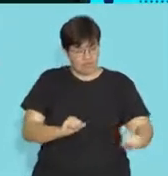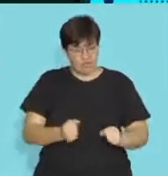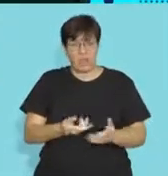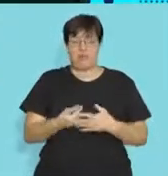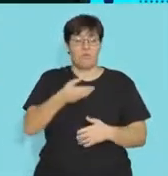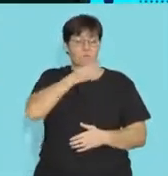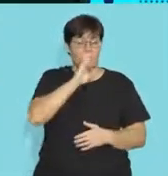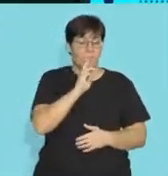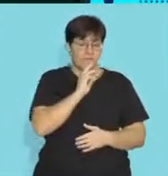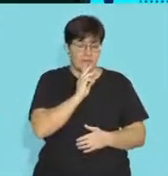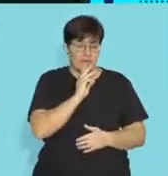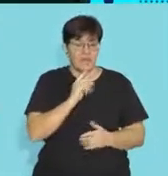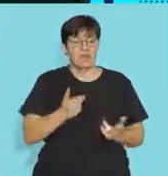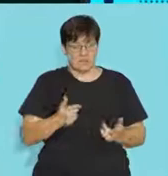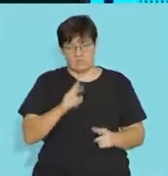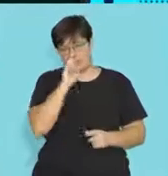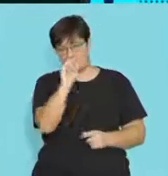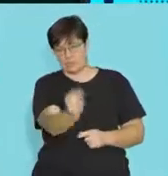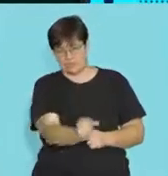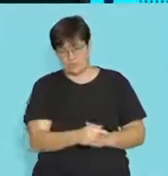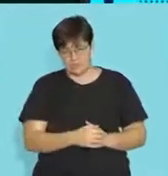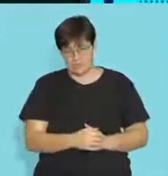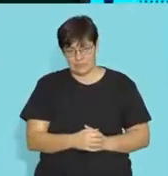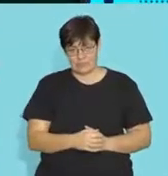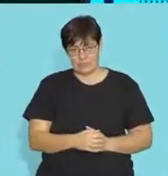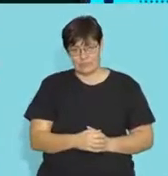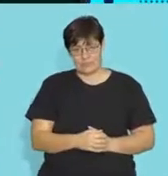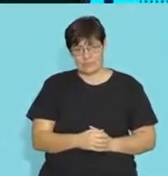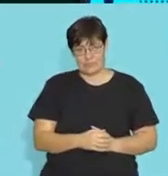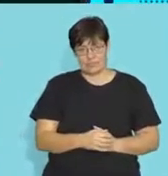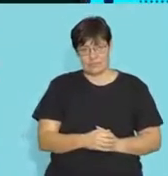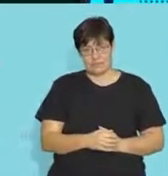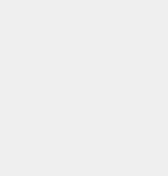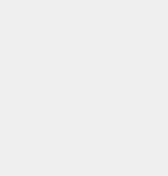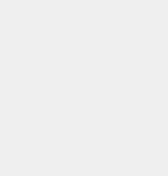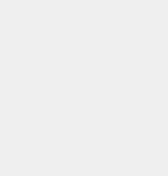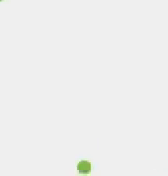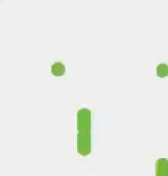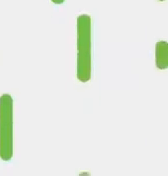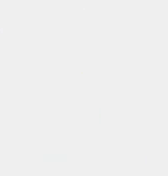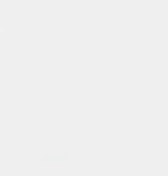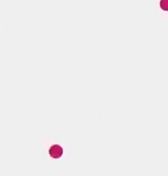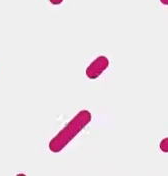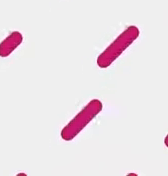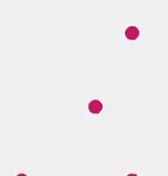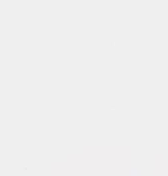little stretch break, grab a glass of water, rehydrate, and I'll see you soon.